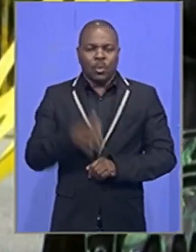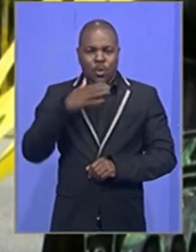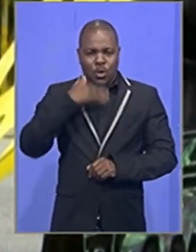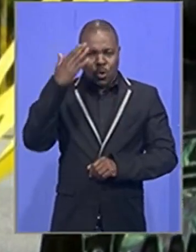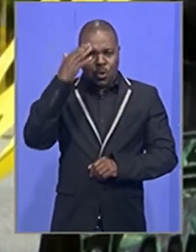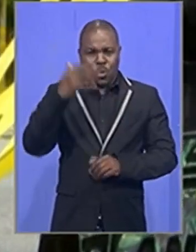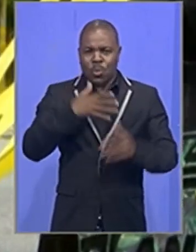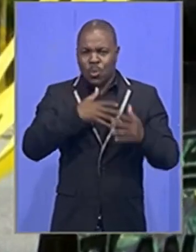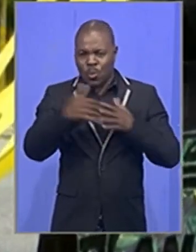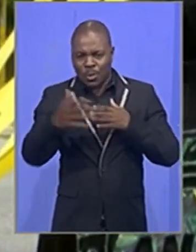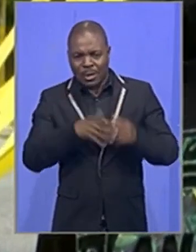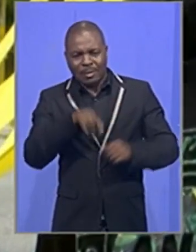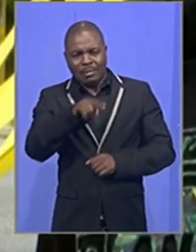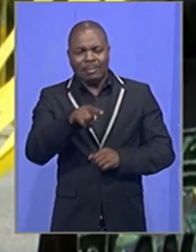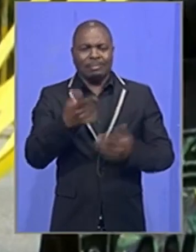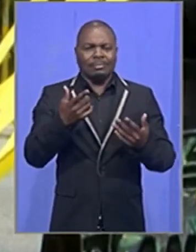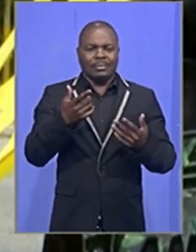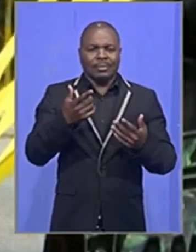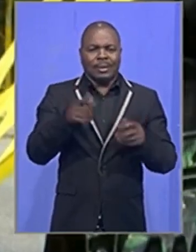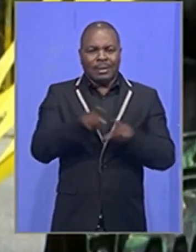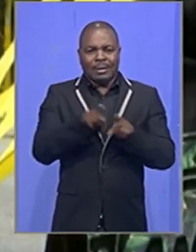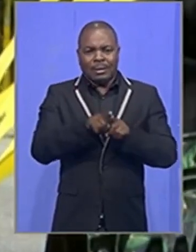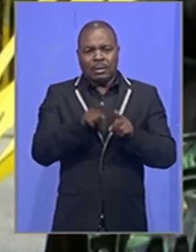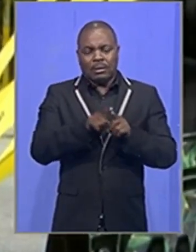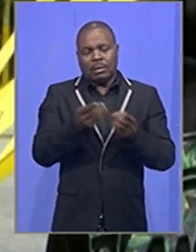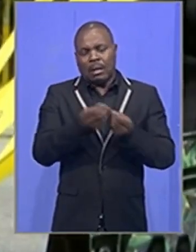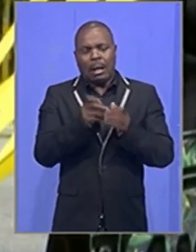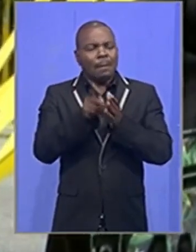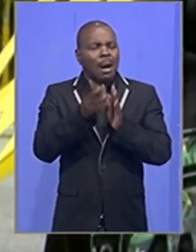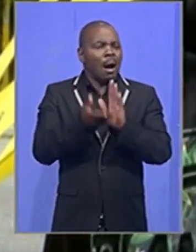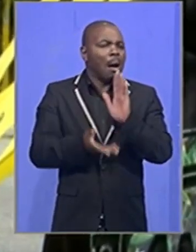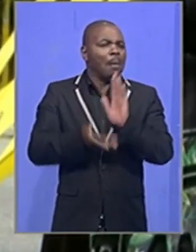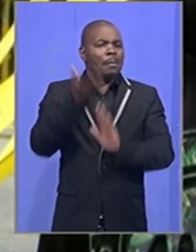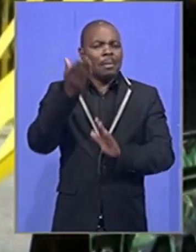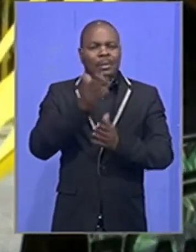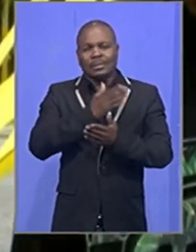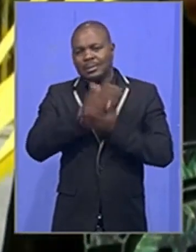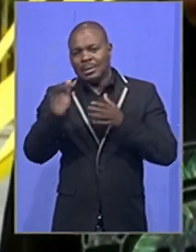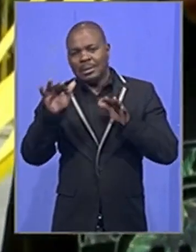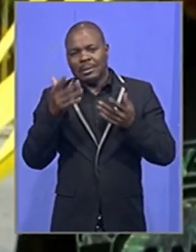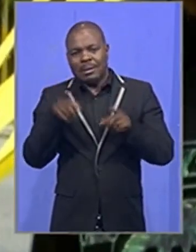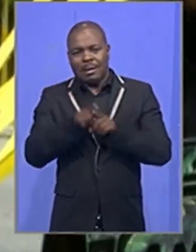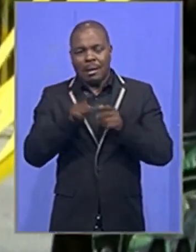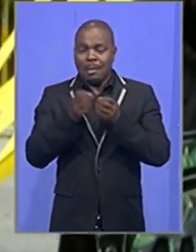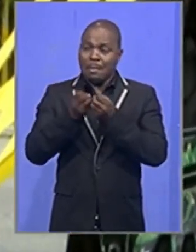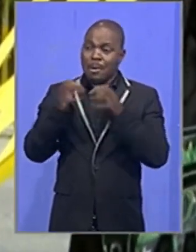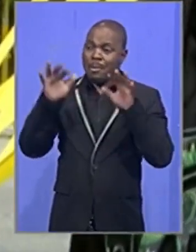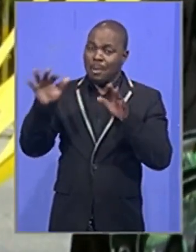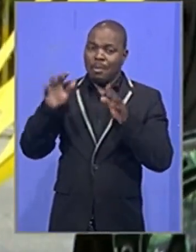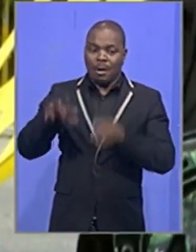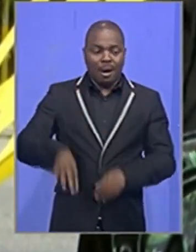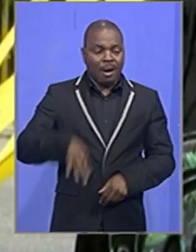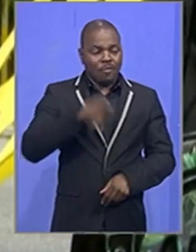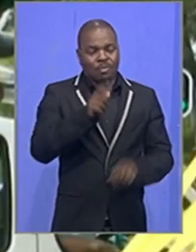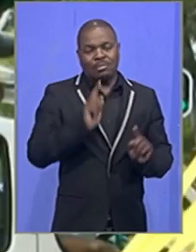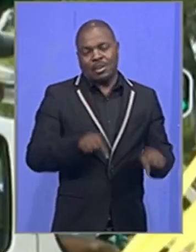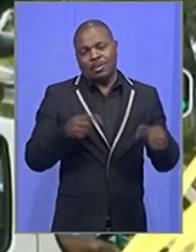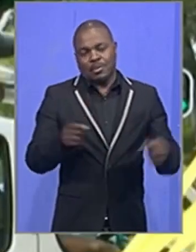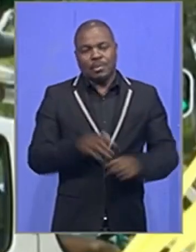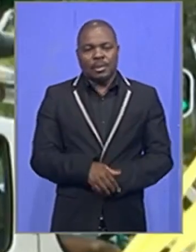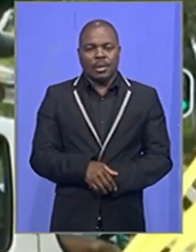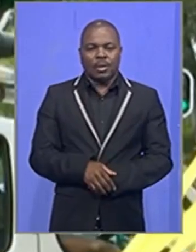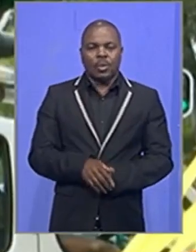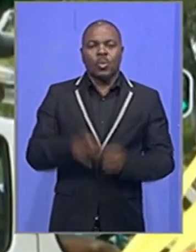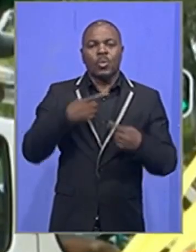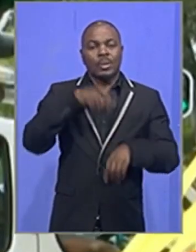whatever stalls that are inside are priced at ridiculous prices, some cannot even, actually majority cannot afford those stalls. We